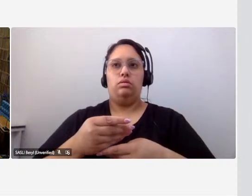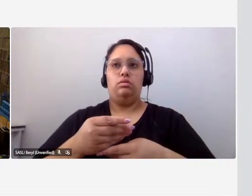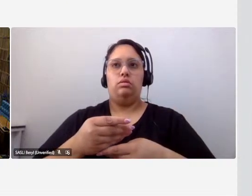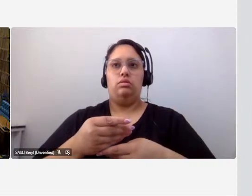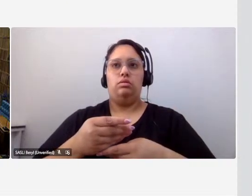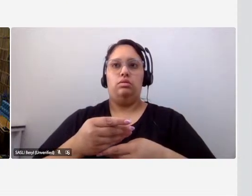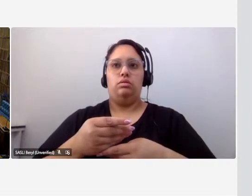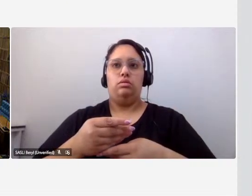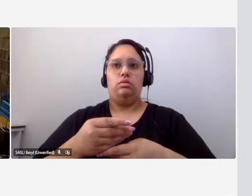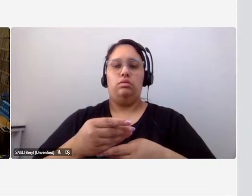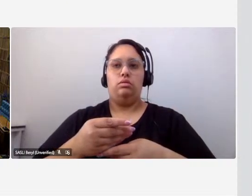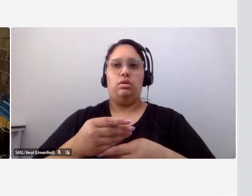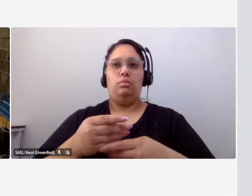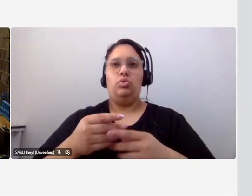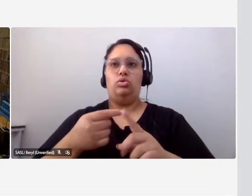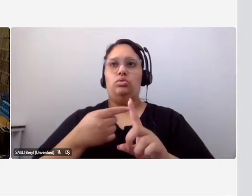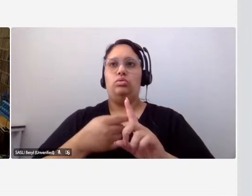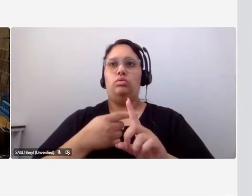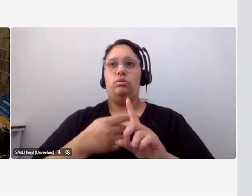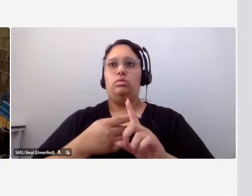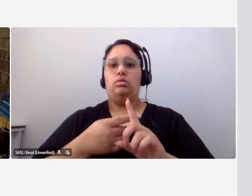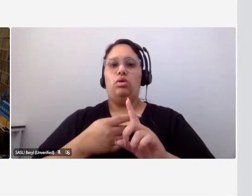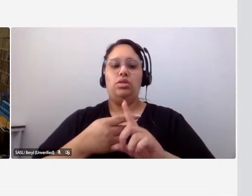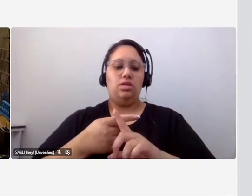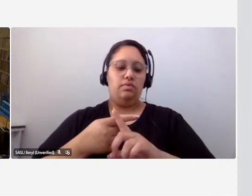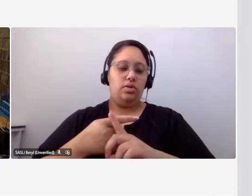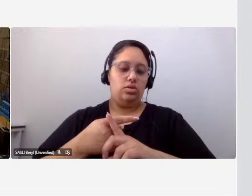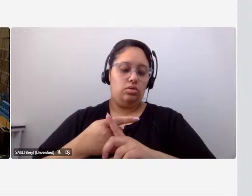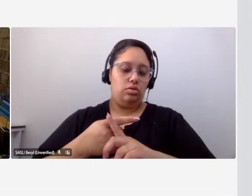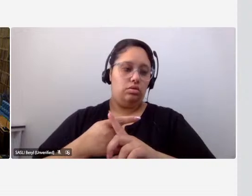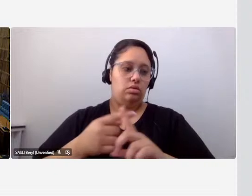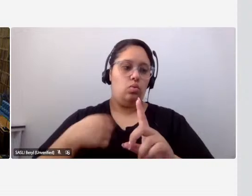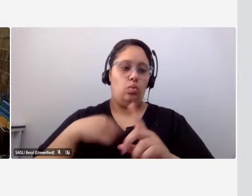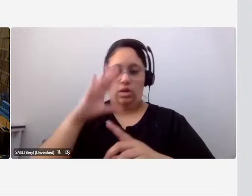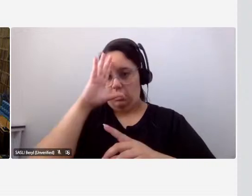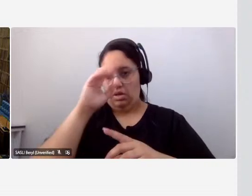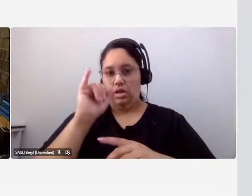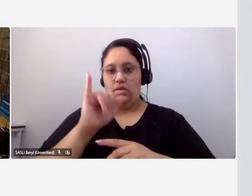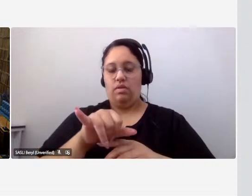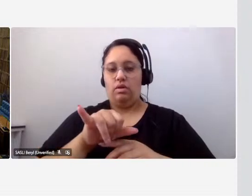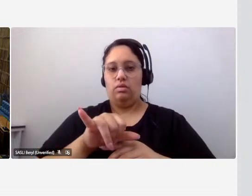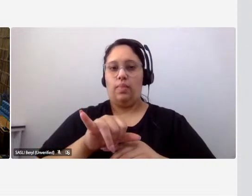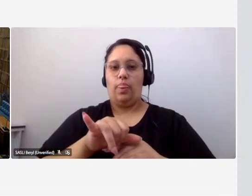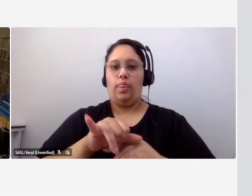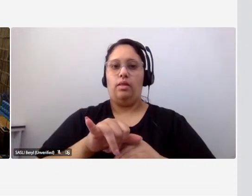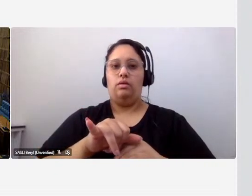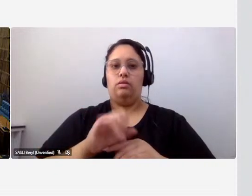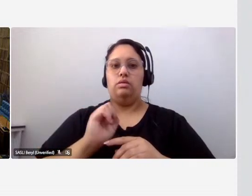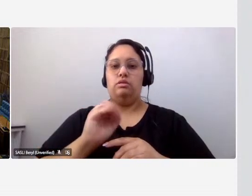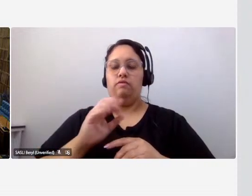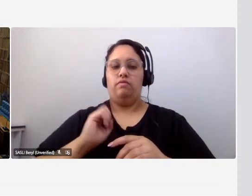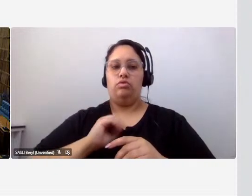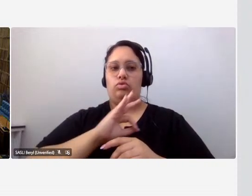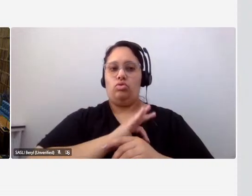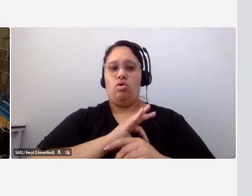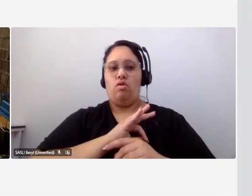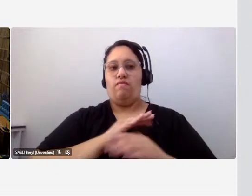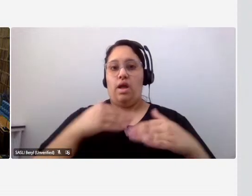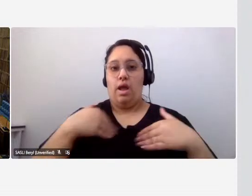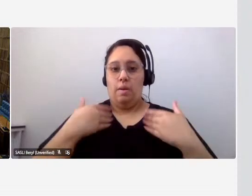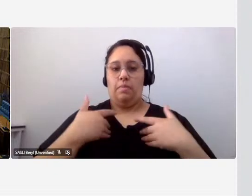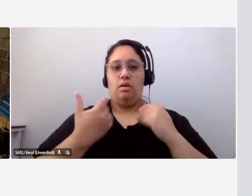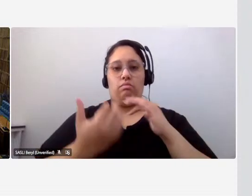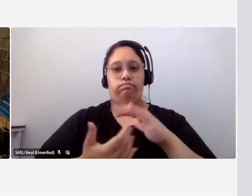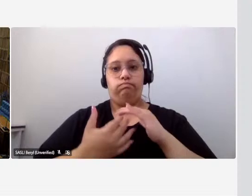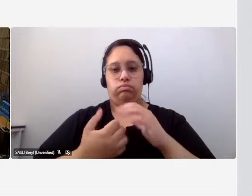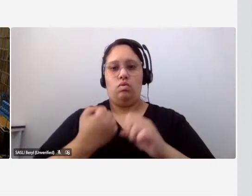facilitating a good and positive organizational culture. We believe that if staff are happy and passionate in